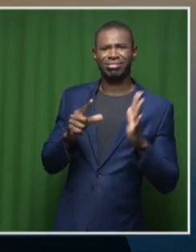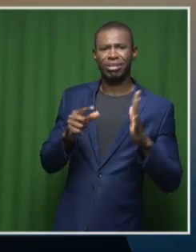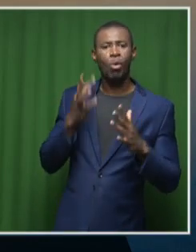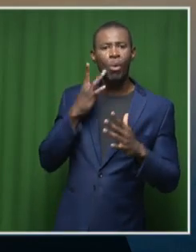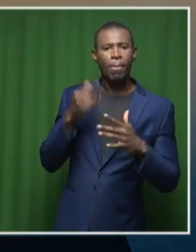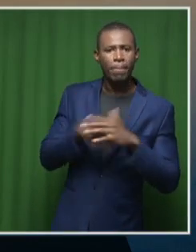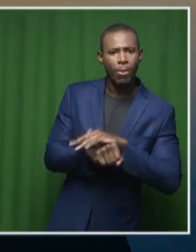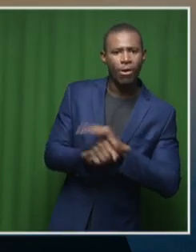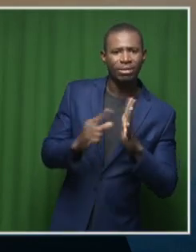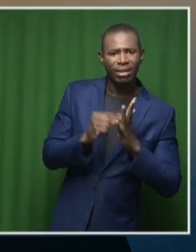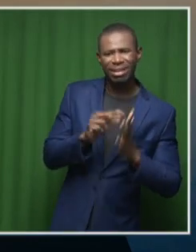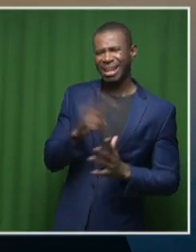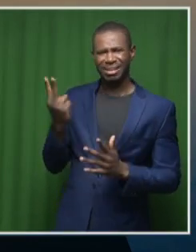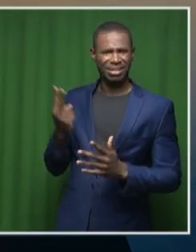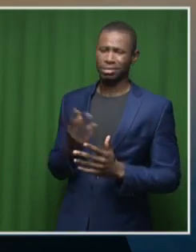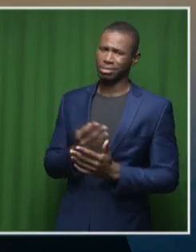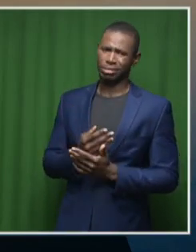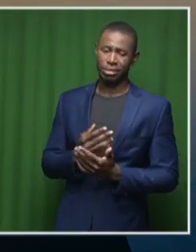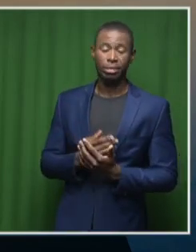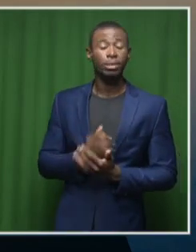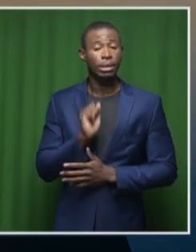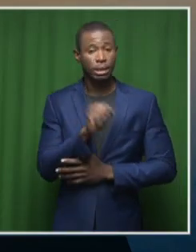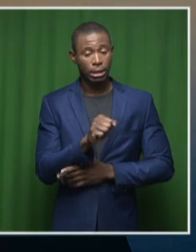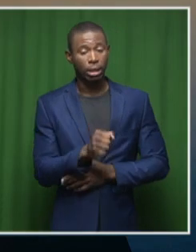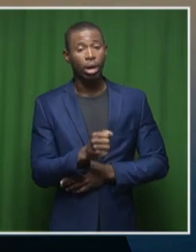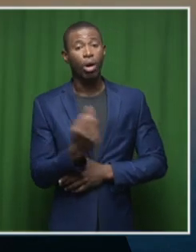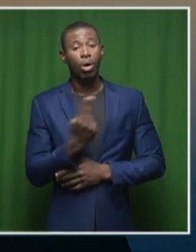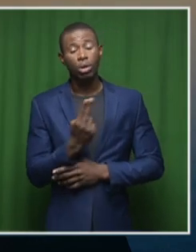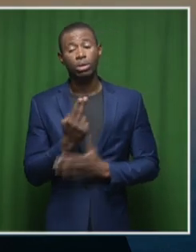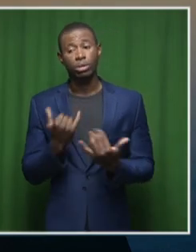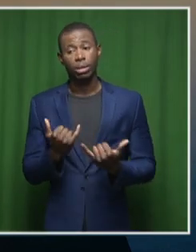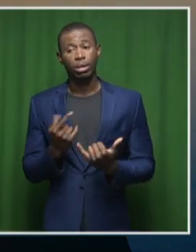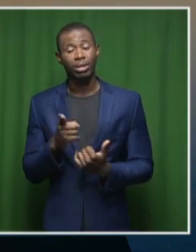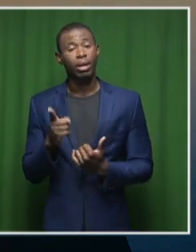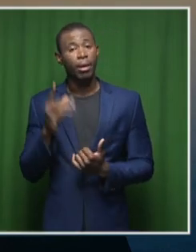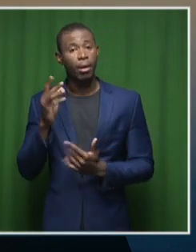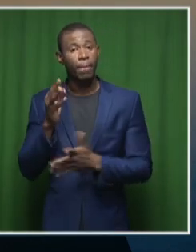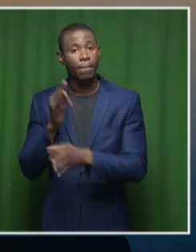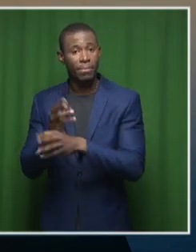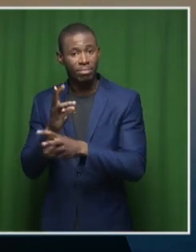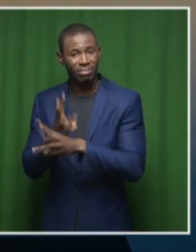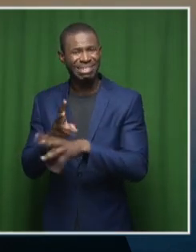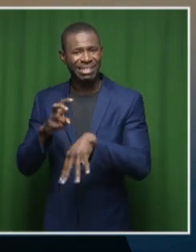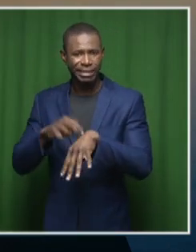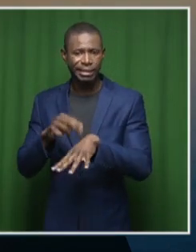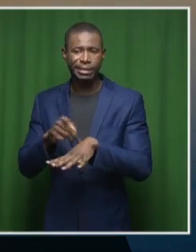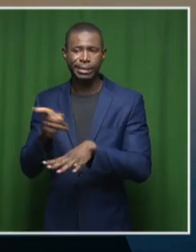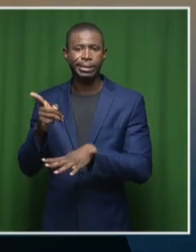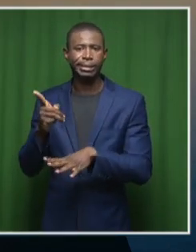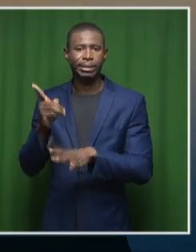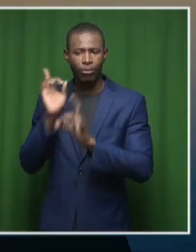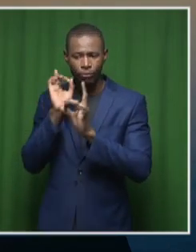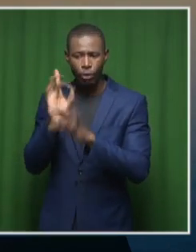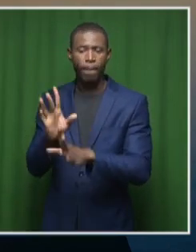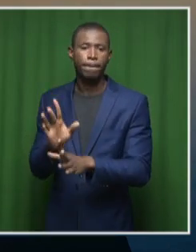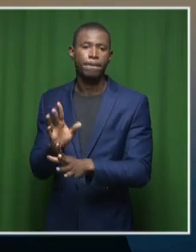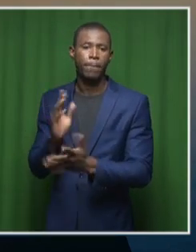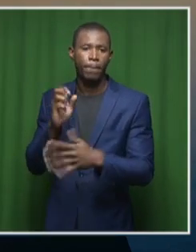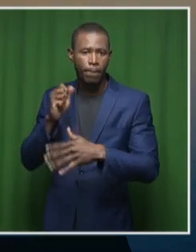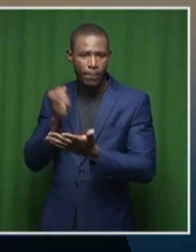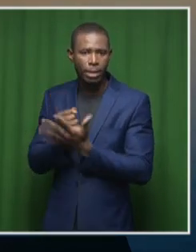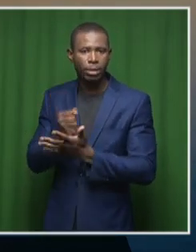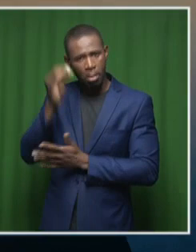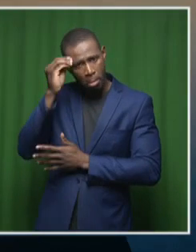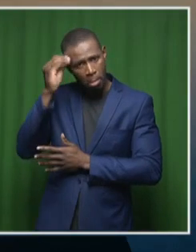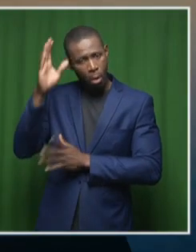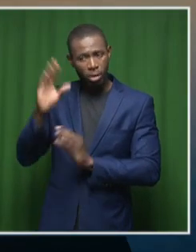Number two, that parents are also taking accountability to have these conversations. I think that's the most important thing, because you'll find that a lot of people maybe don't know